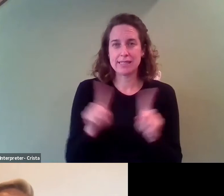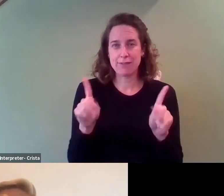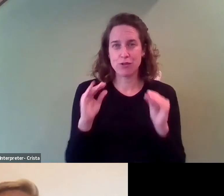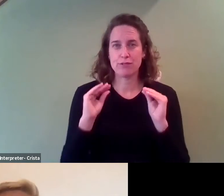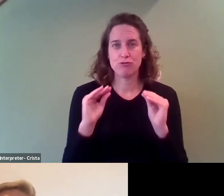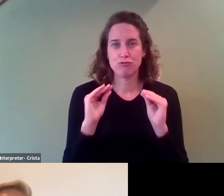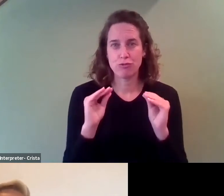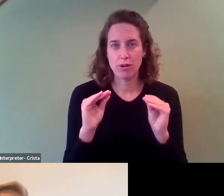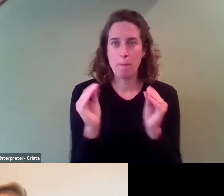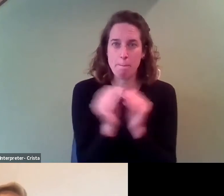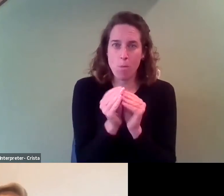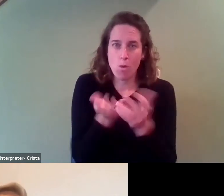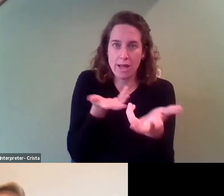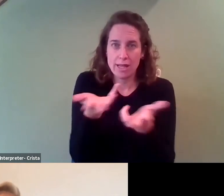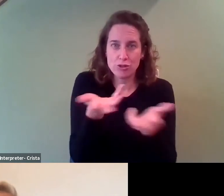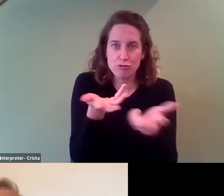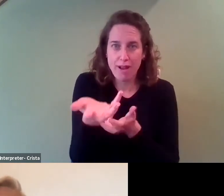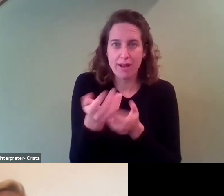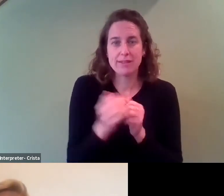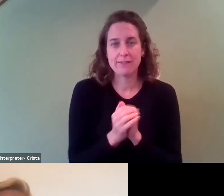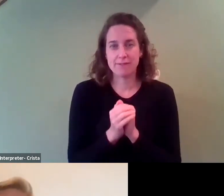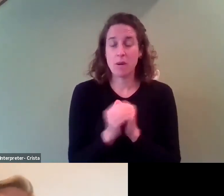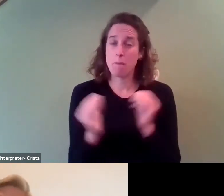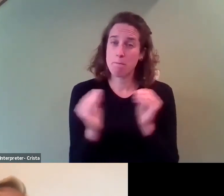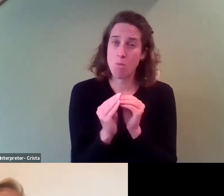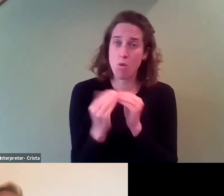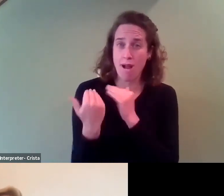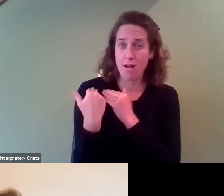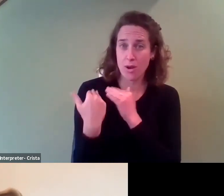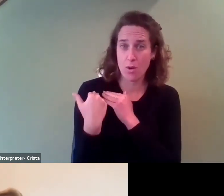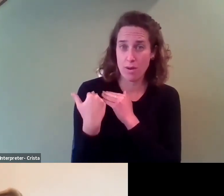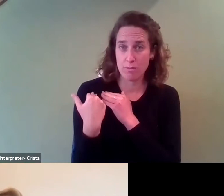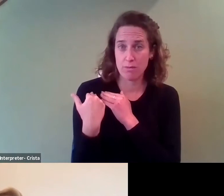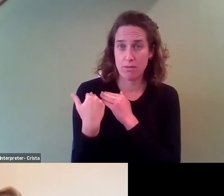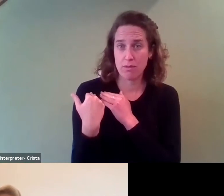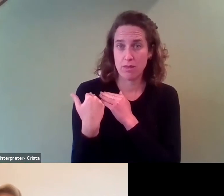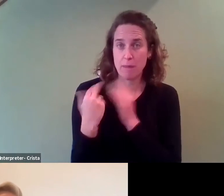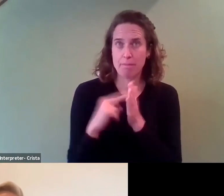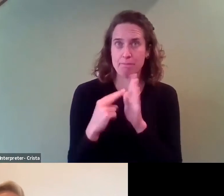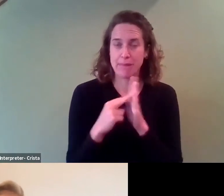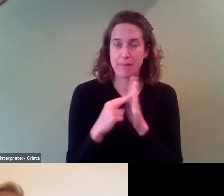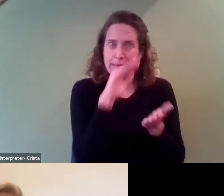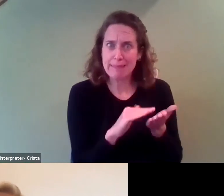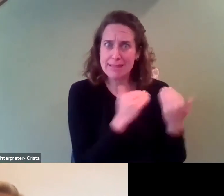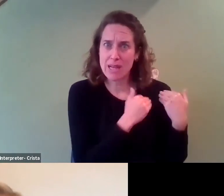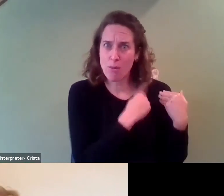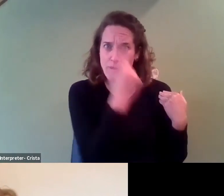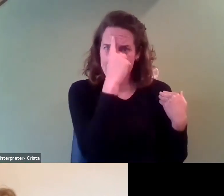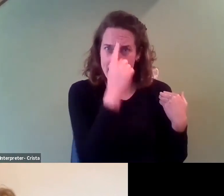be more interactive. It needs to be more accountable rather than less accountable in terms of what the kids are